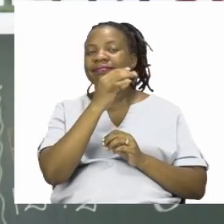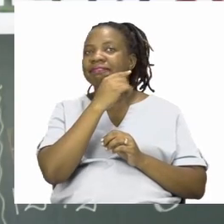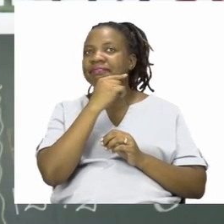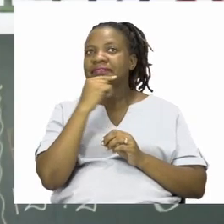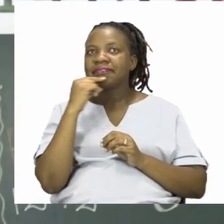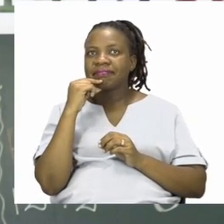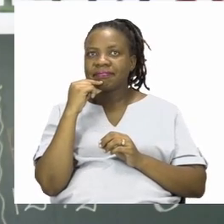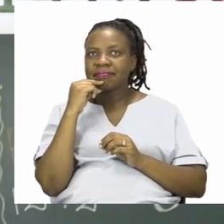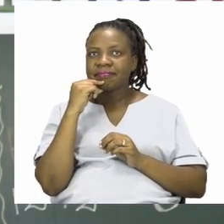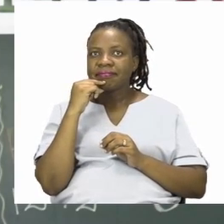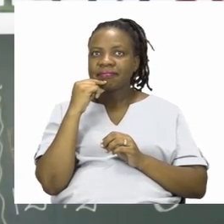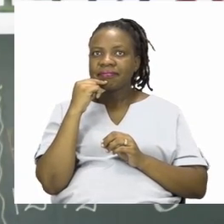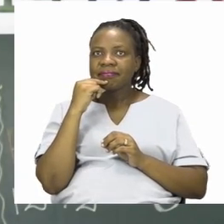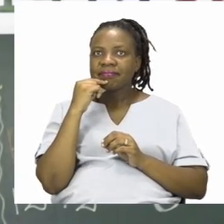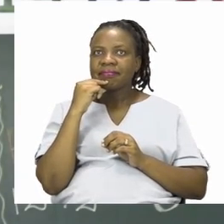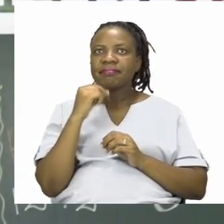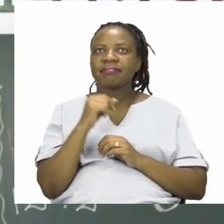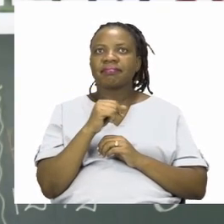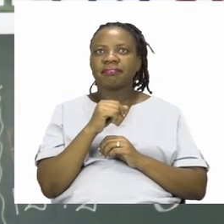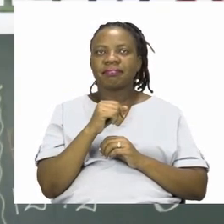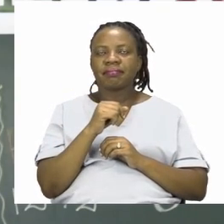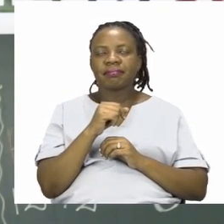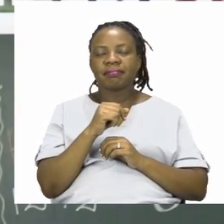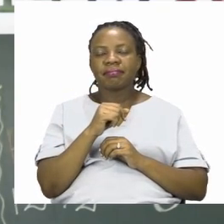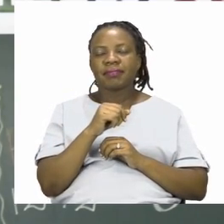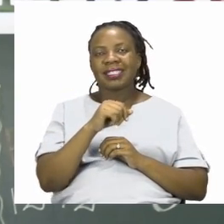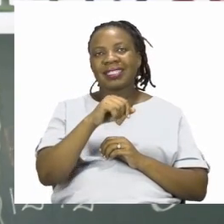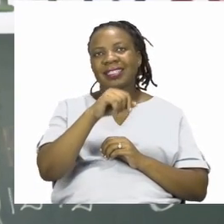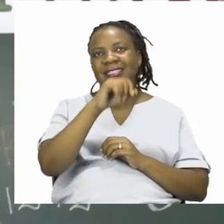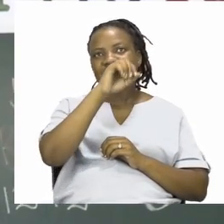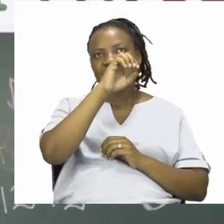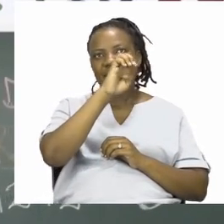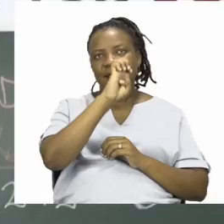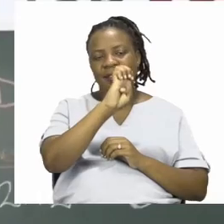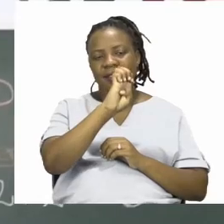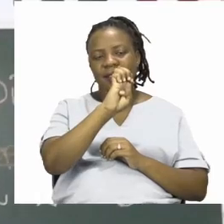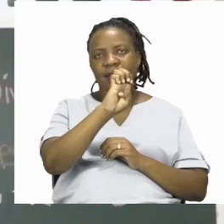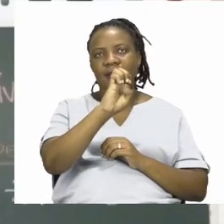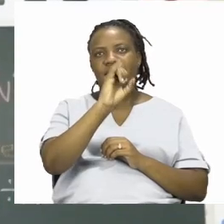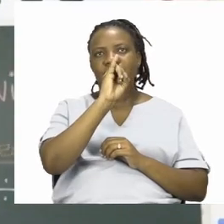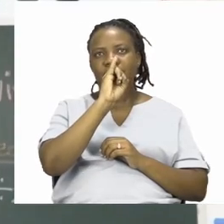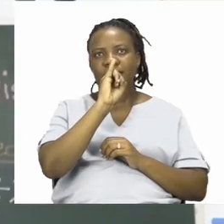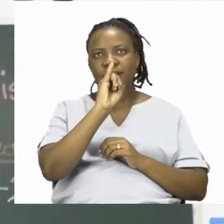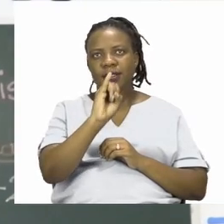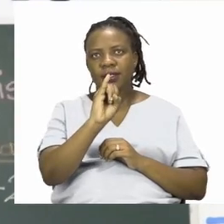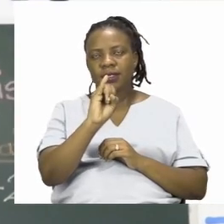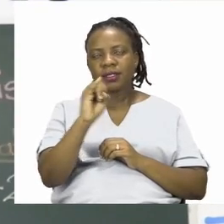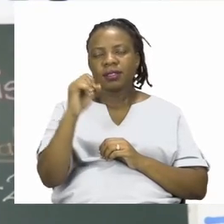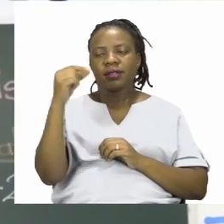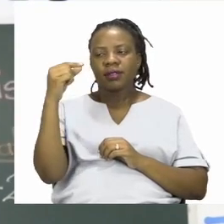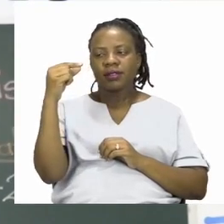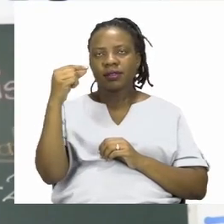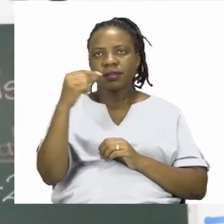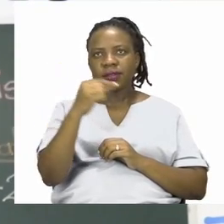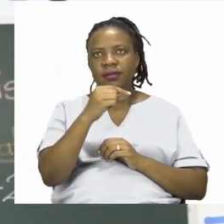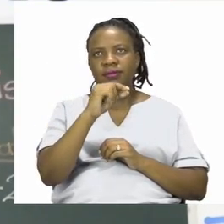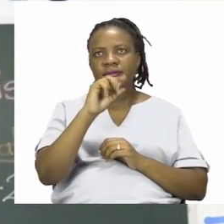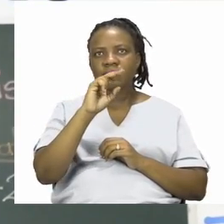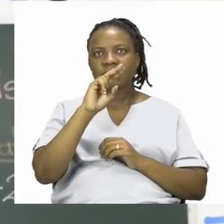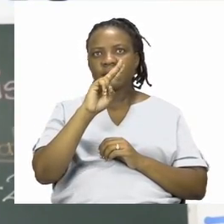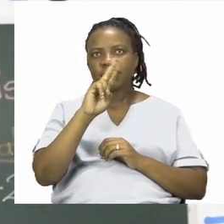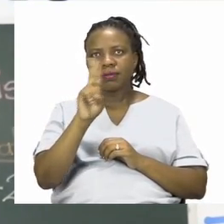E, I, G, H, T. There